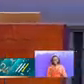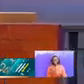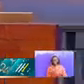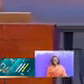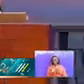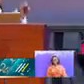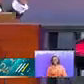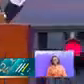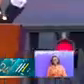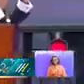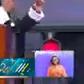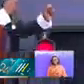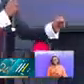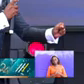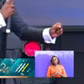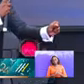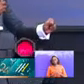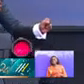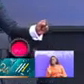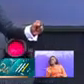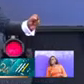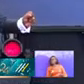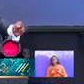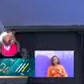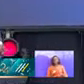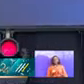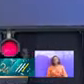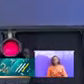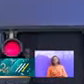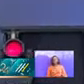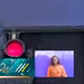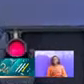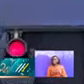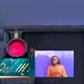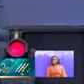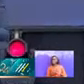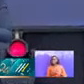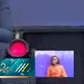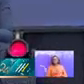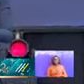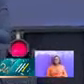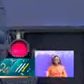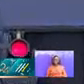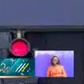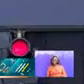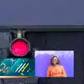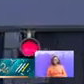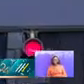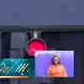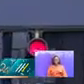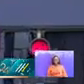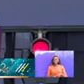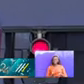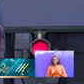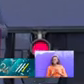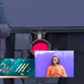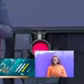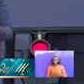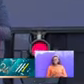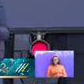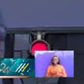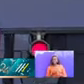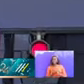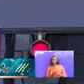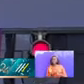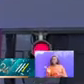walk we talk the walk but we never walk the talk when you look at the scriptures they are